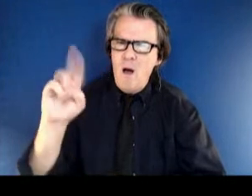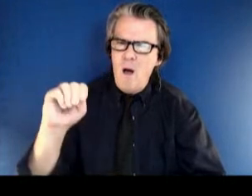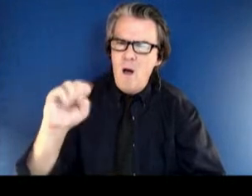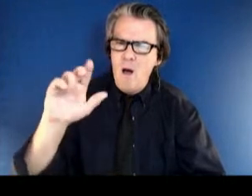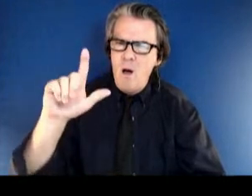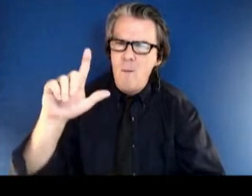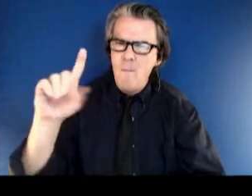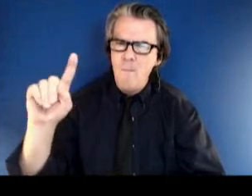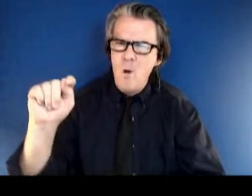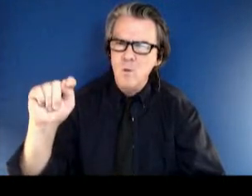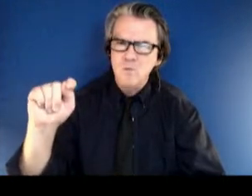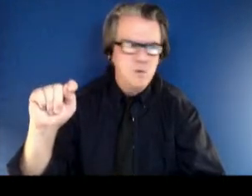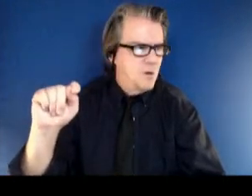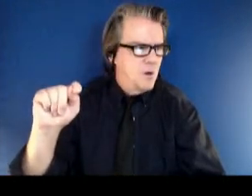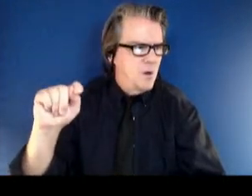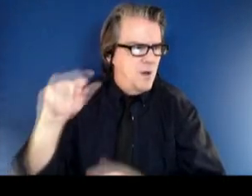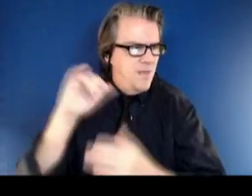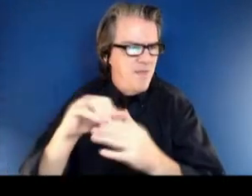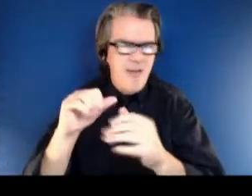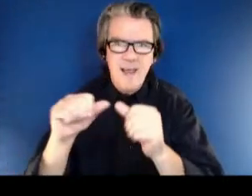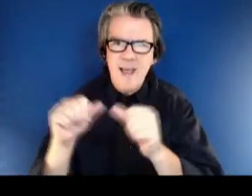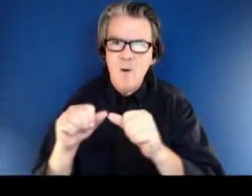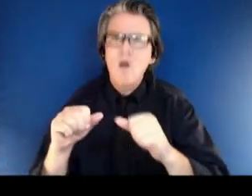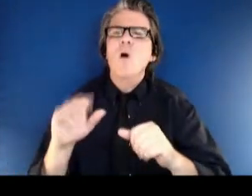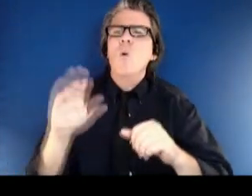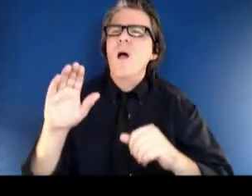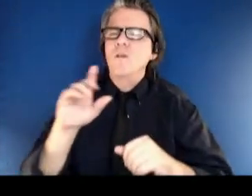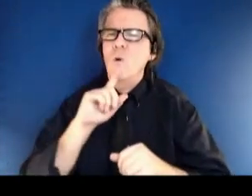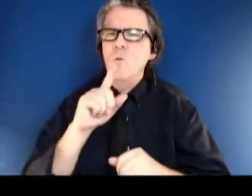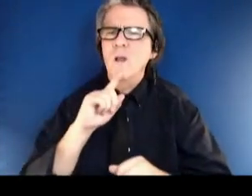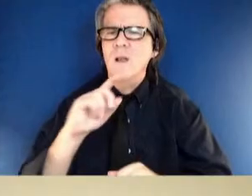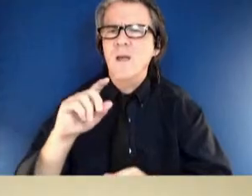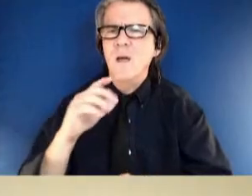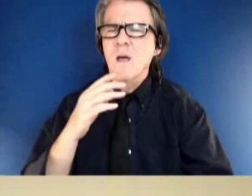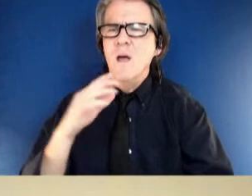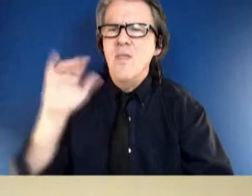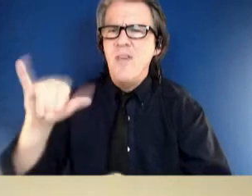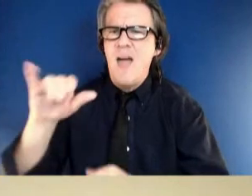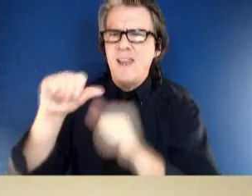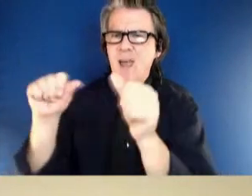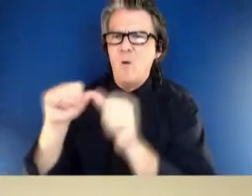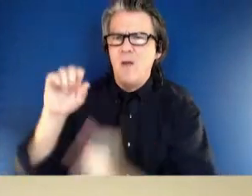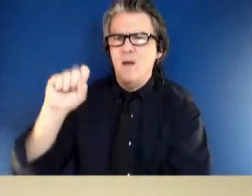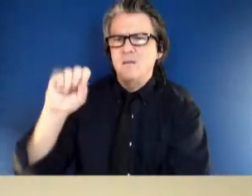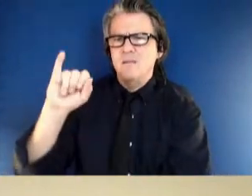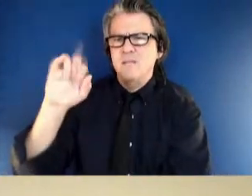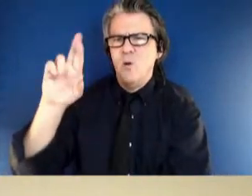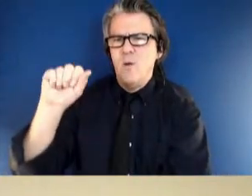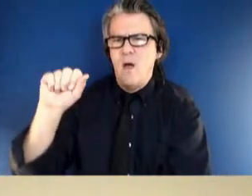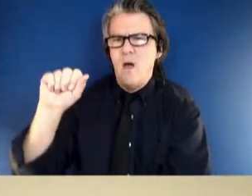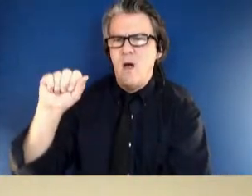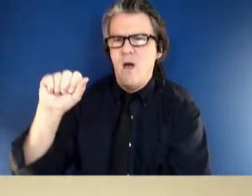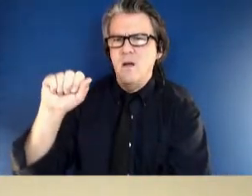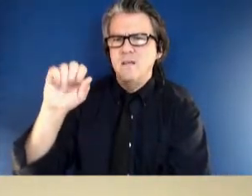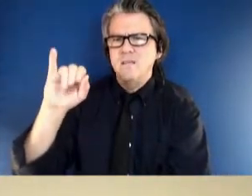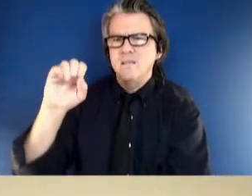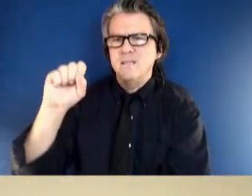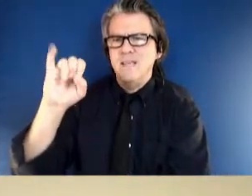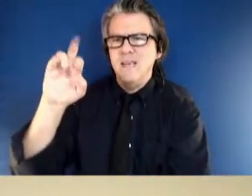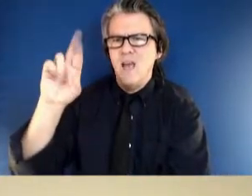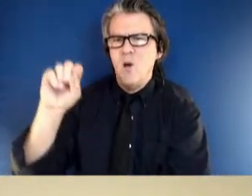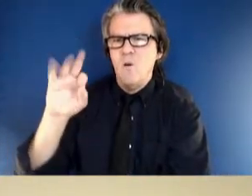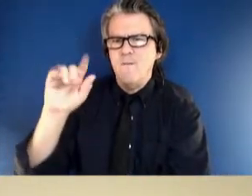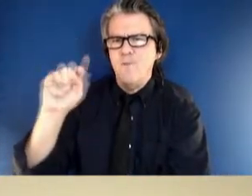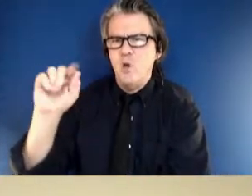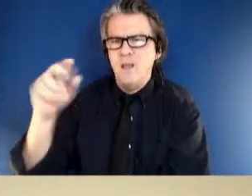it's actually in the Sierra foothills along the Feather River Canyon. There is another generating station that we